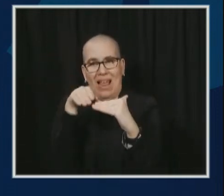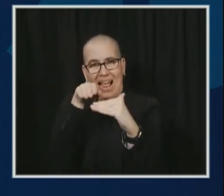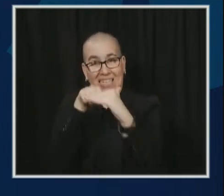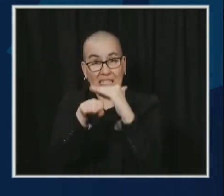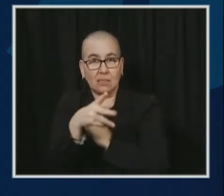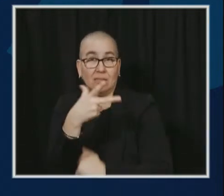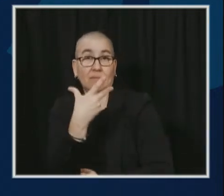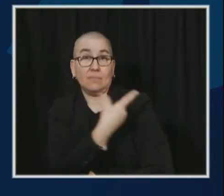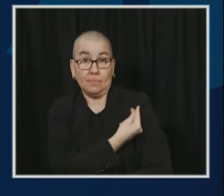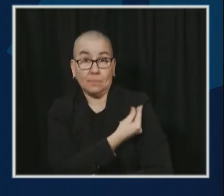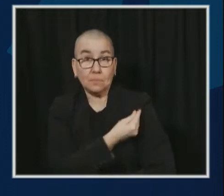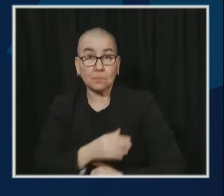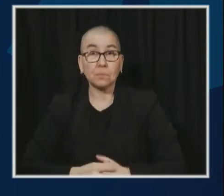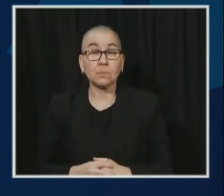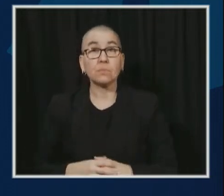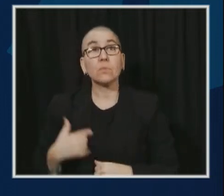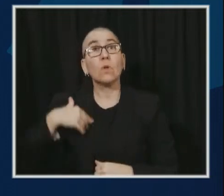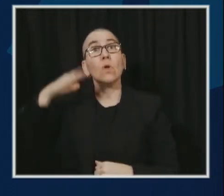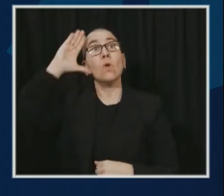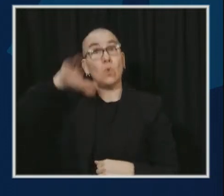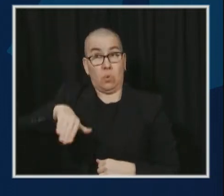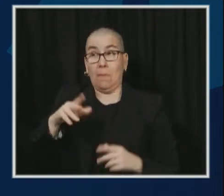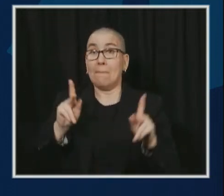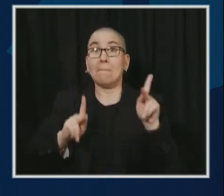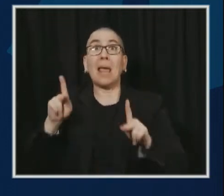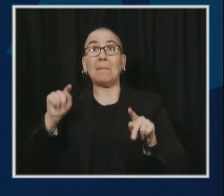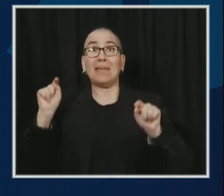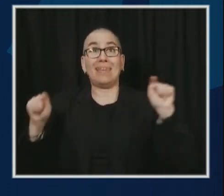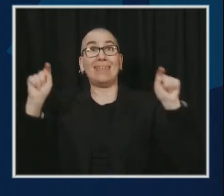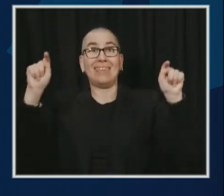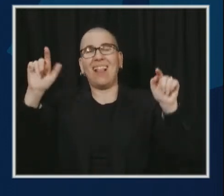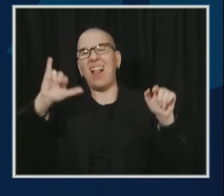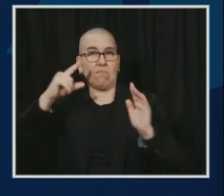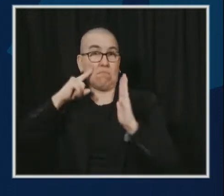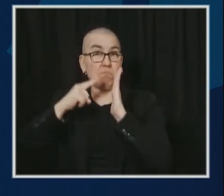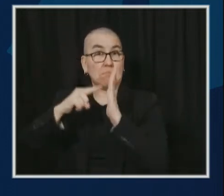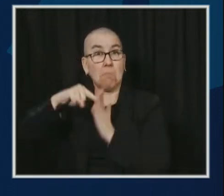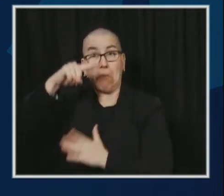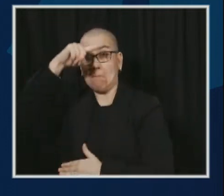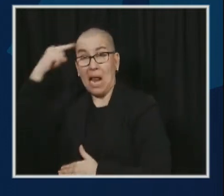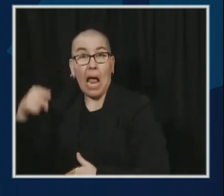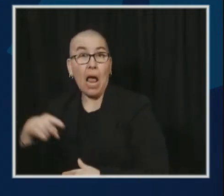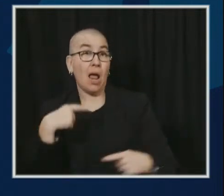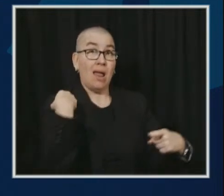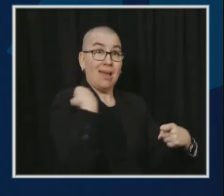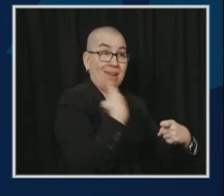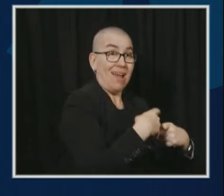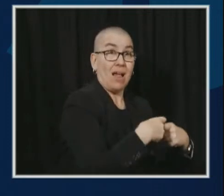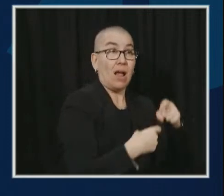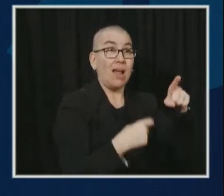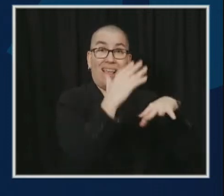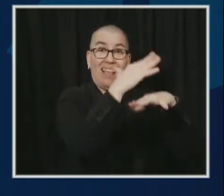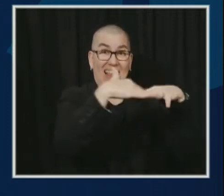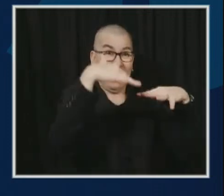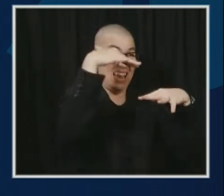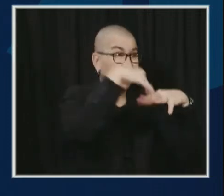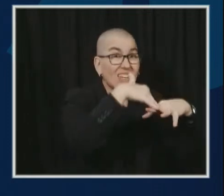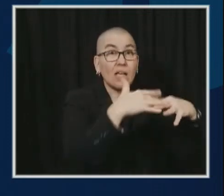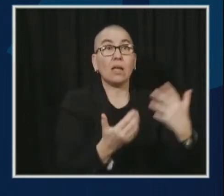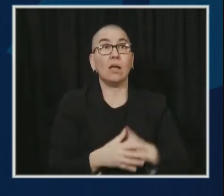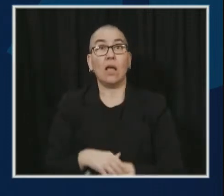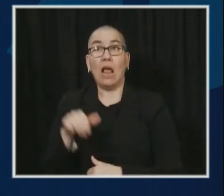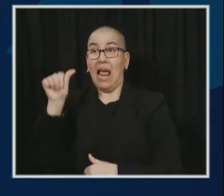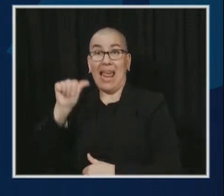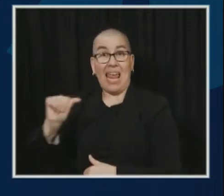that many of our communities, particularly our Black, Latinx, Indigenous, and Asian Pacific Islander